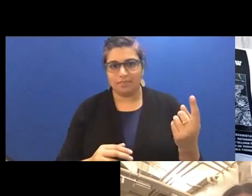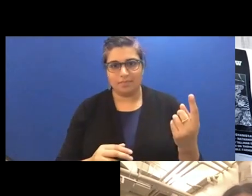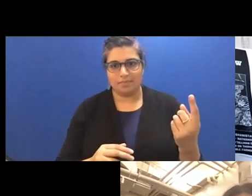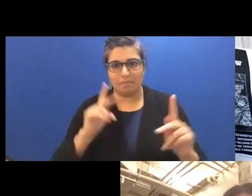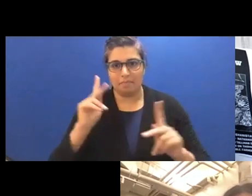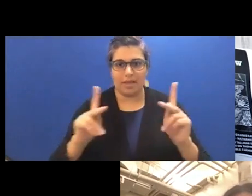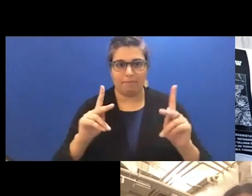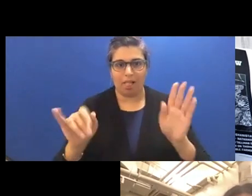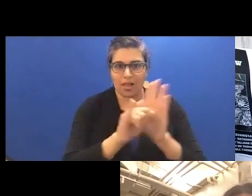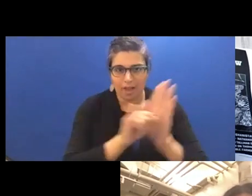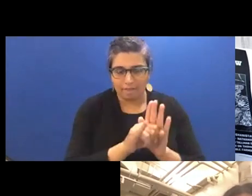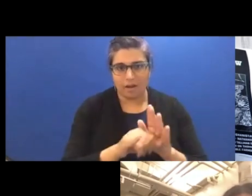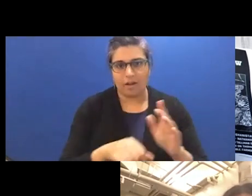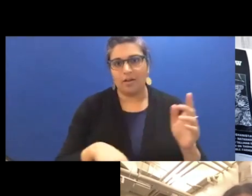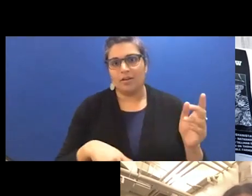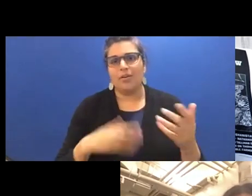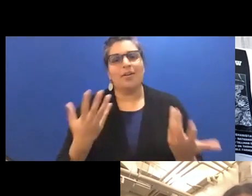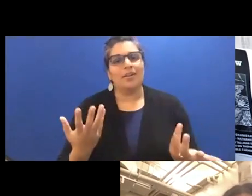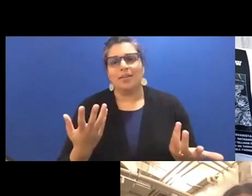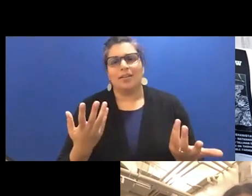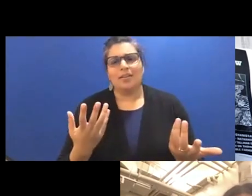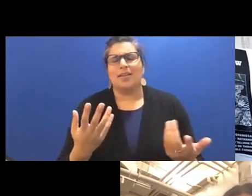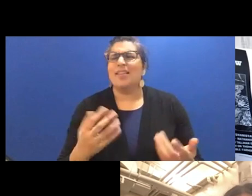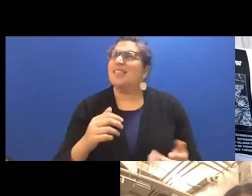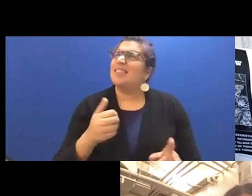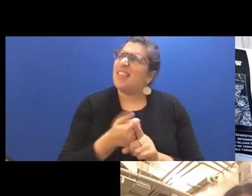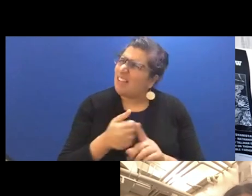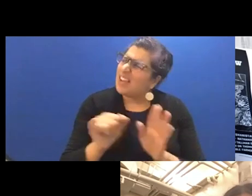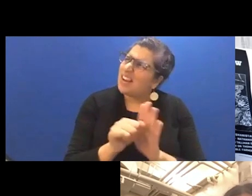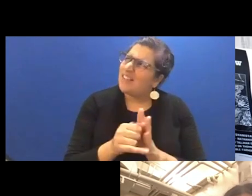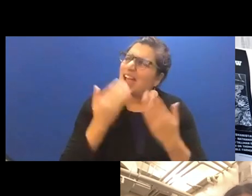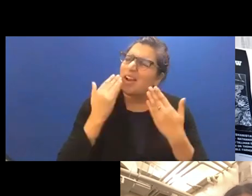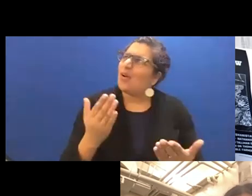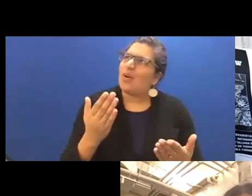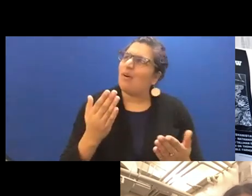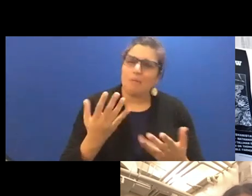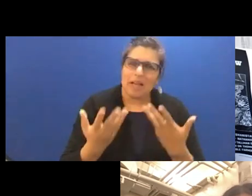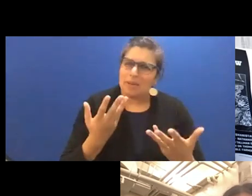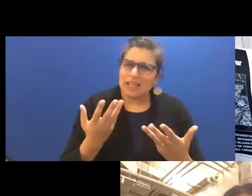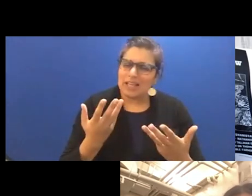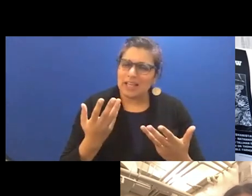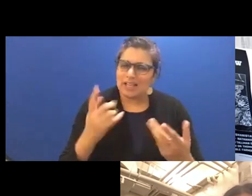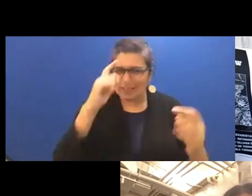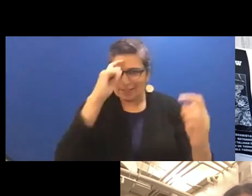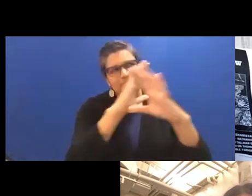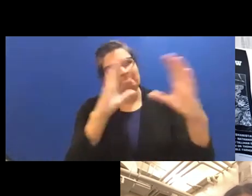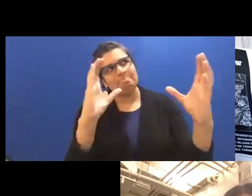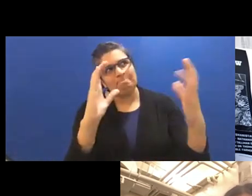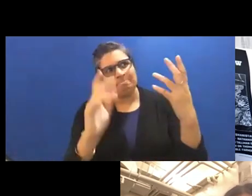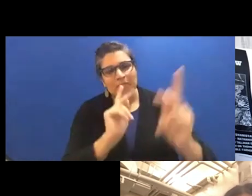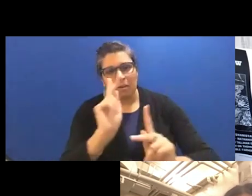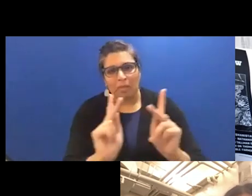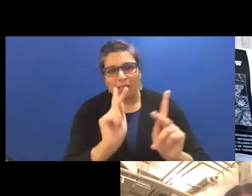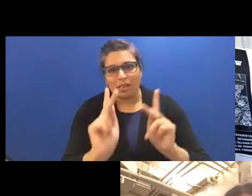People identify, I don't even know if it's about self-identifying as much as that there's, a kind of like idea of people